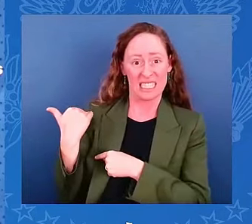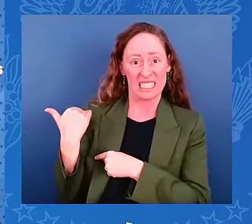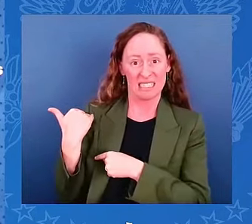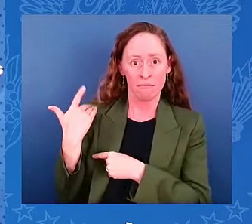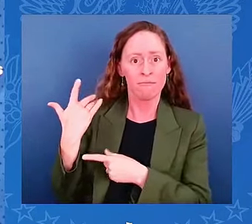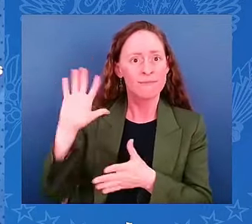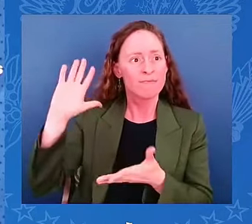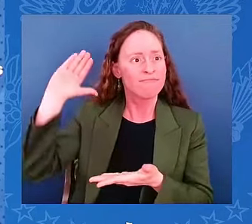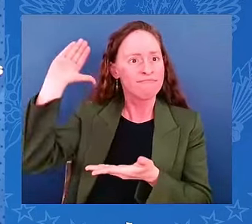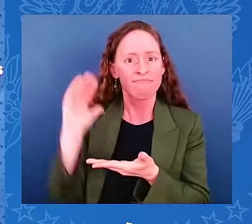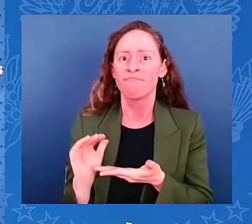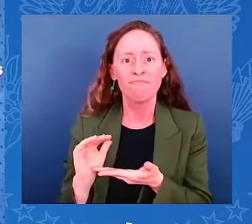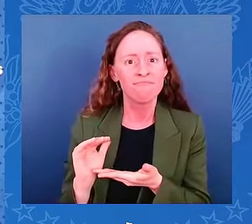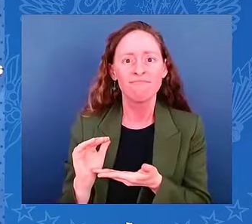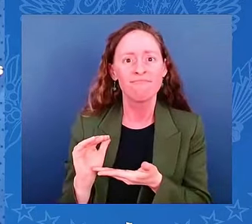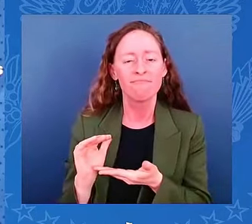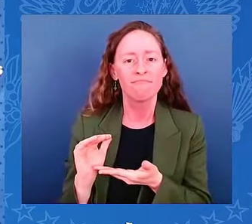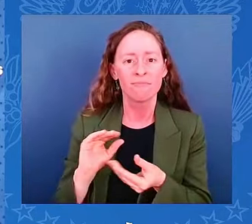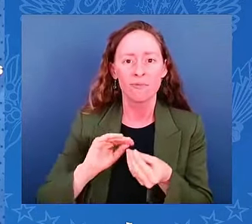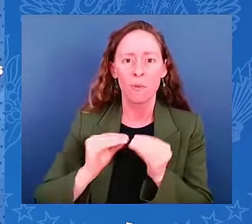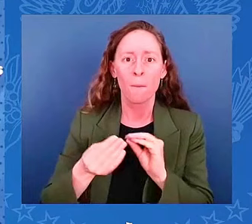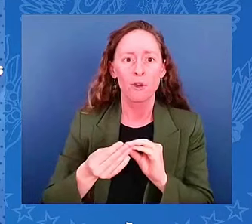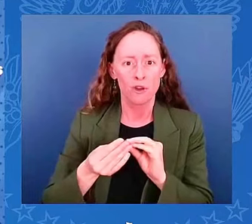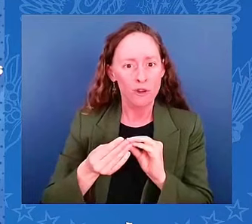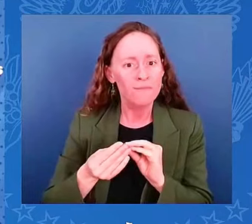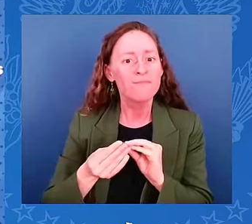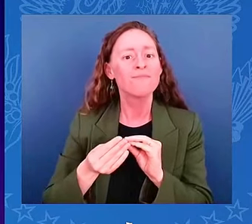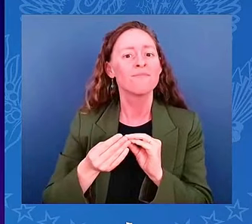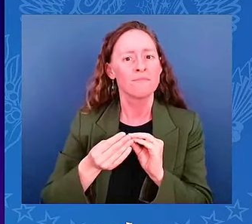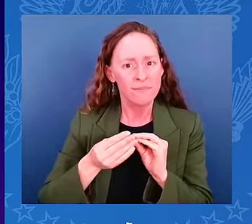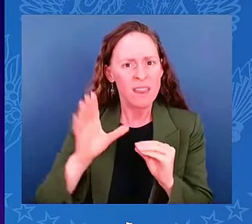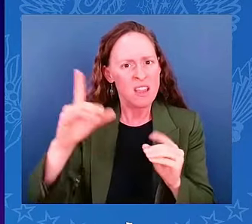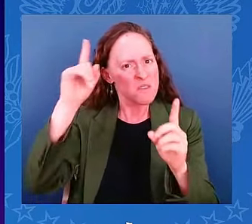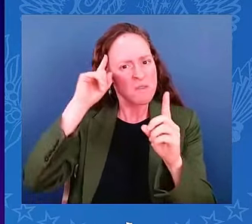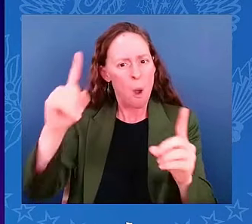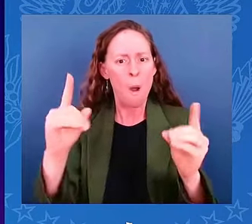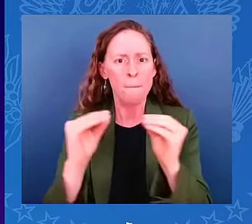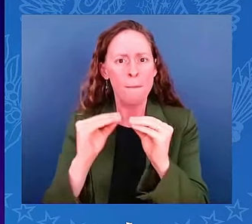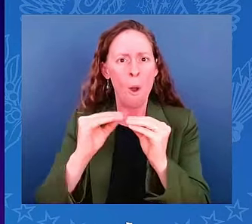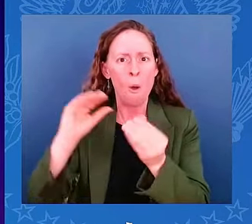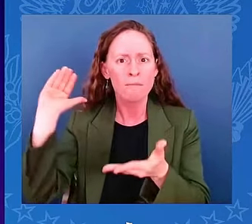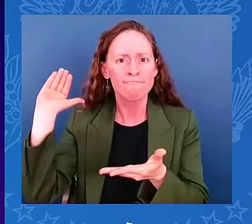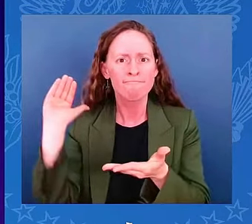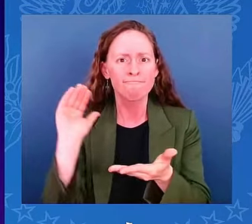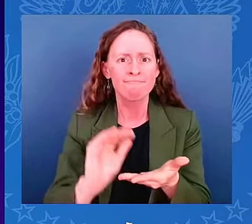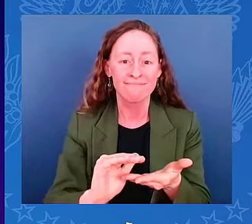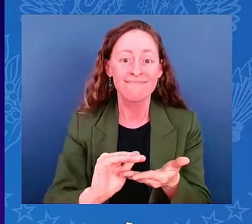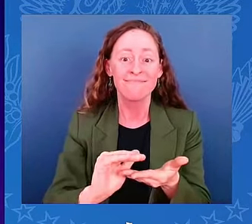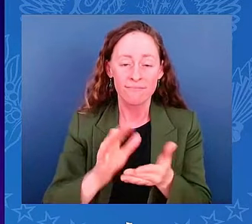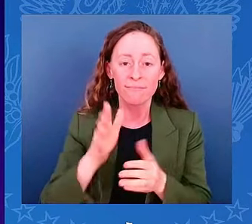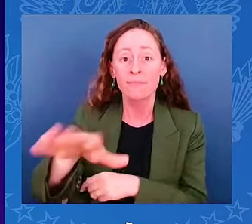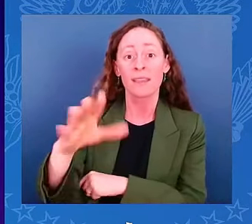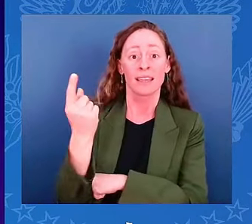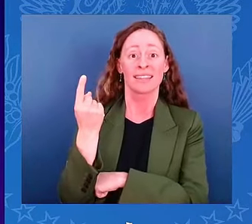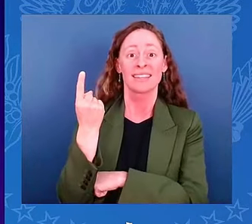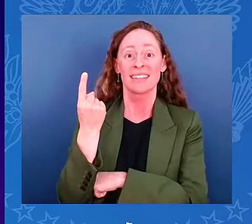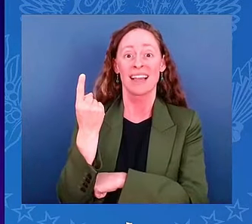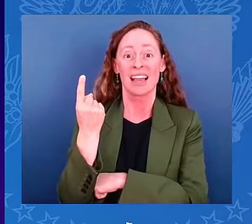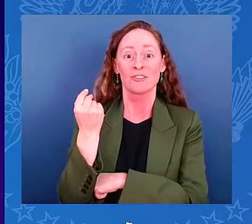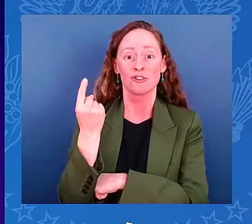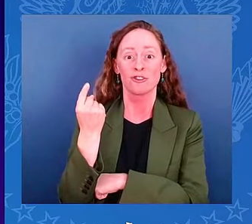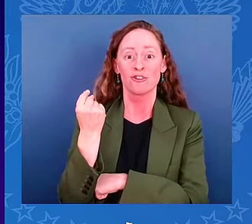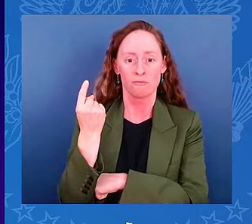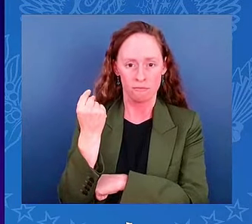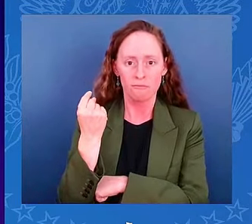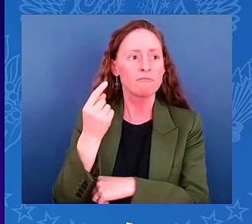And those rates are continuing to fall faster than ever. Last year, we also saw one of the lowest rates of all violent crime in nearly 50